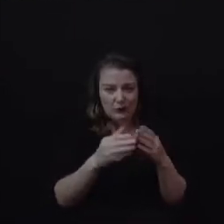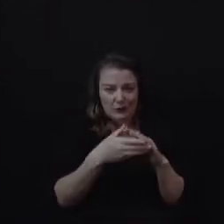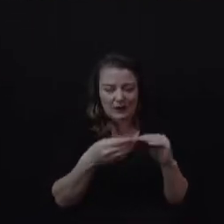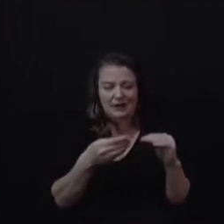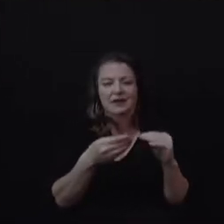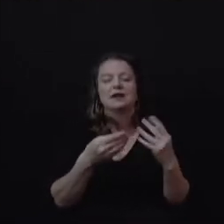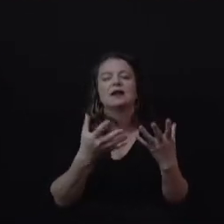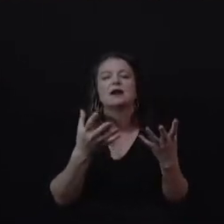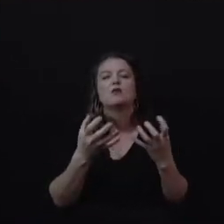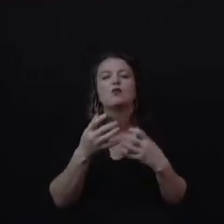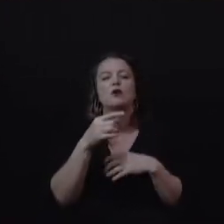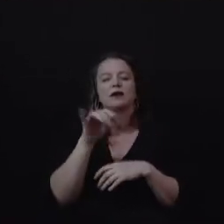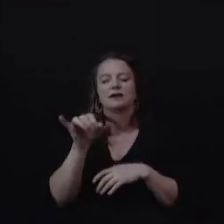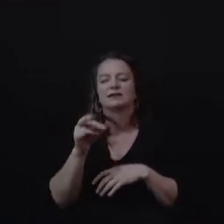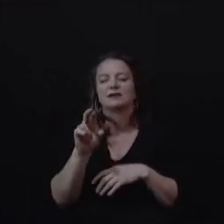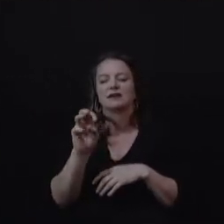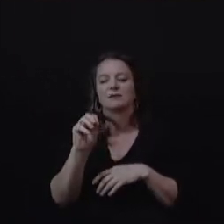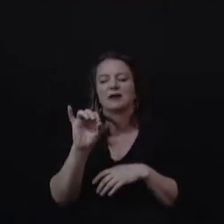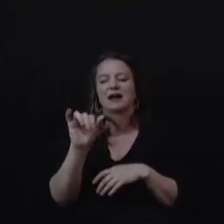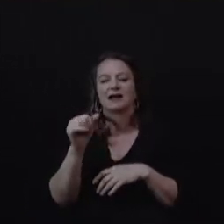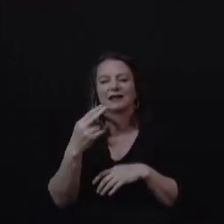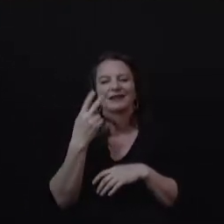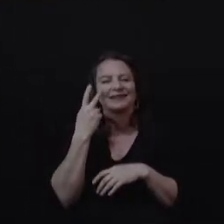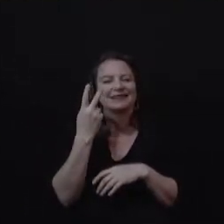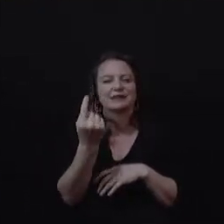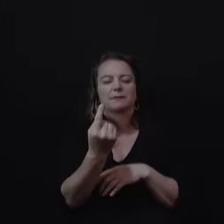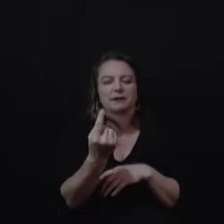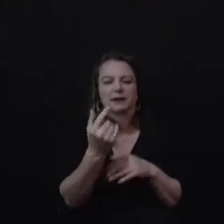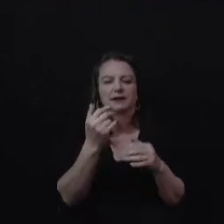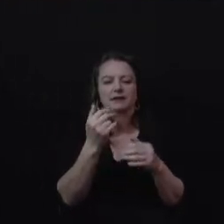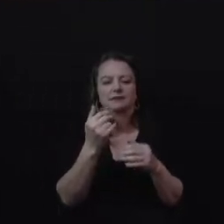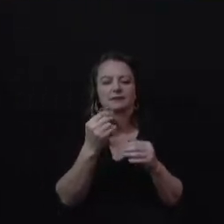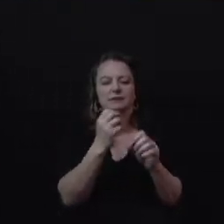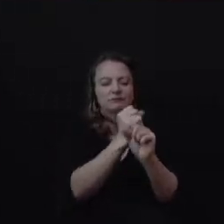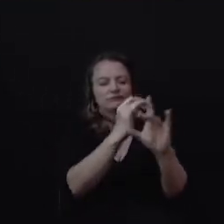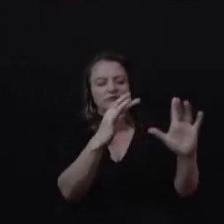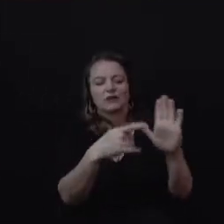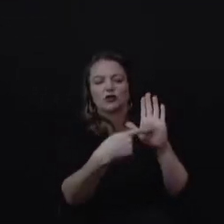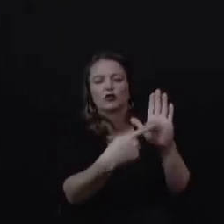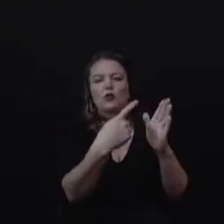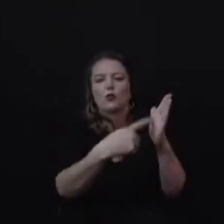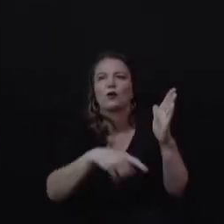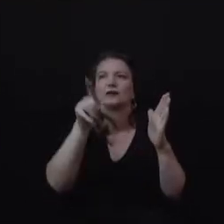him to see something that was an illustration of what God was doing in the nation of Israel.